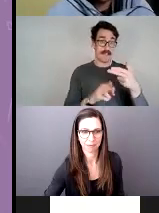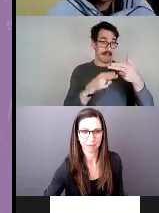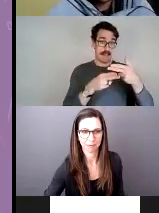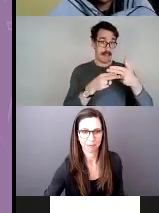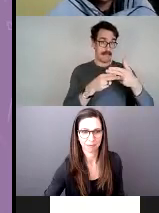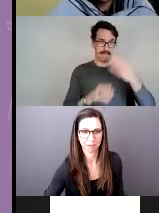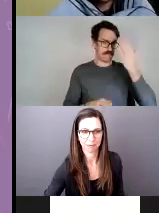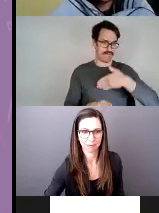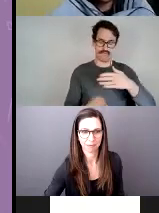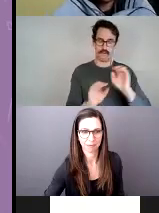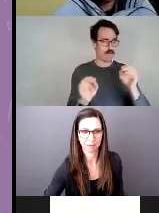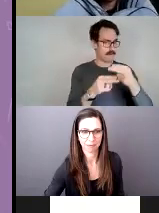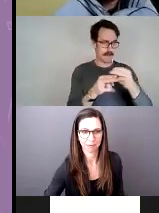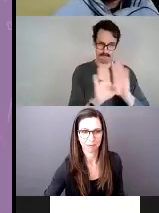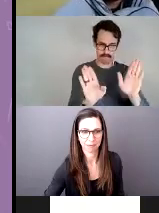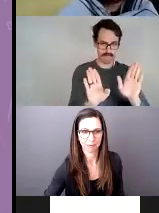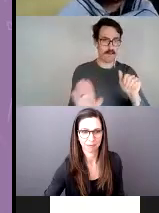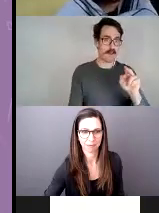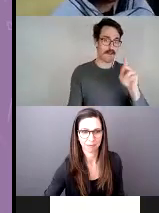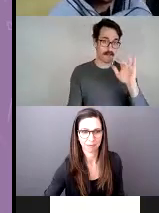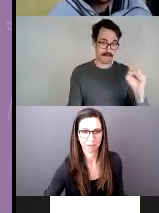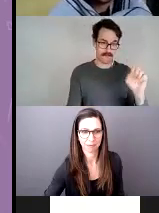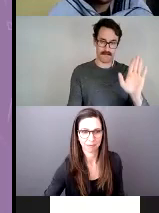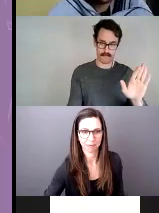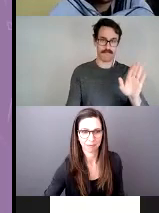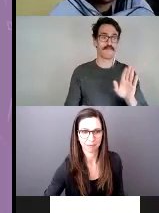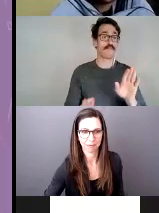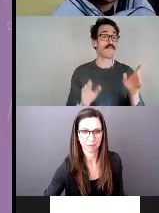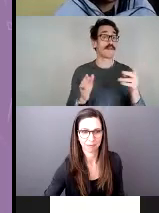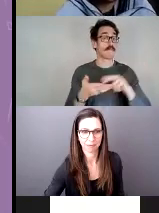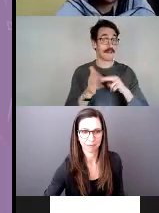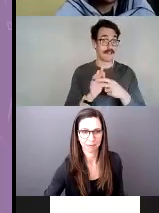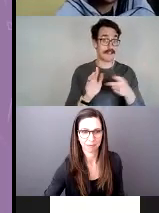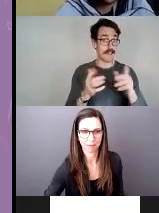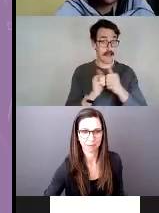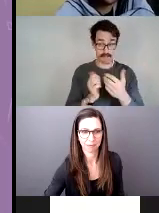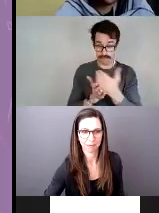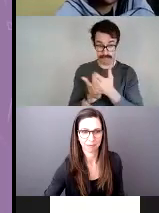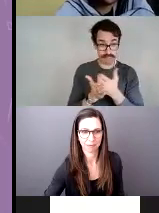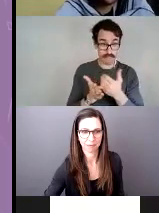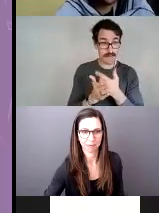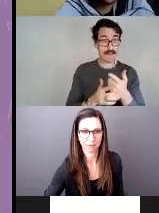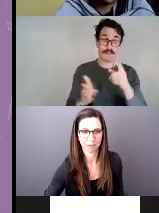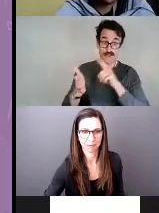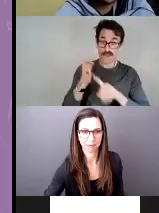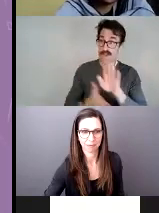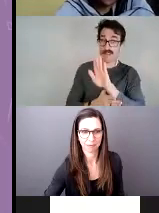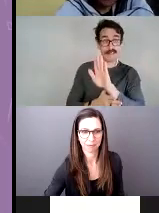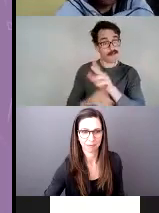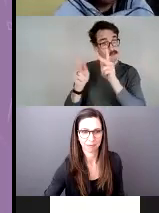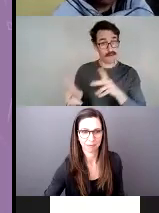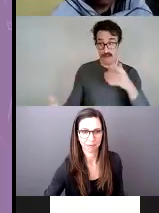caller's personal information. And as a result, we are unable to do any type of wellness checks. So we only